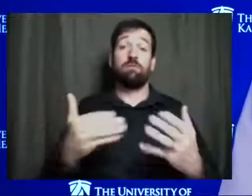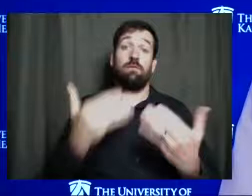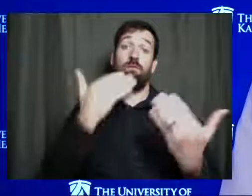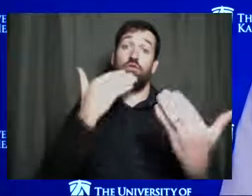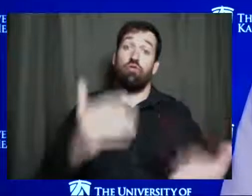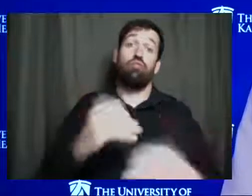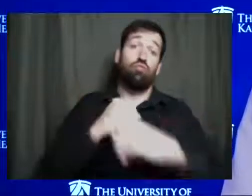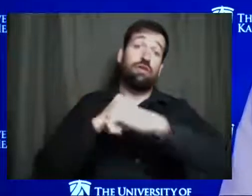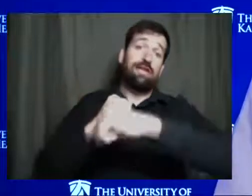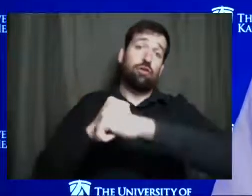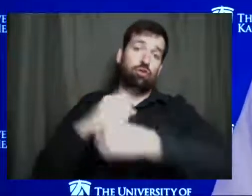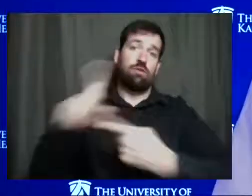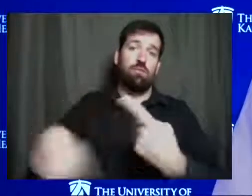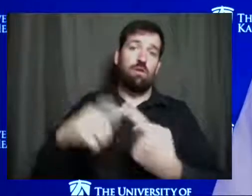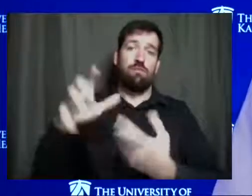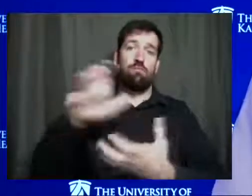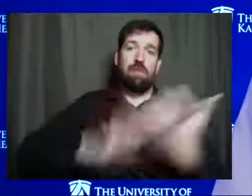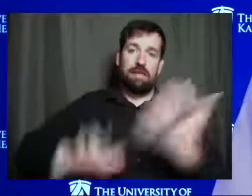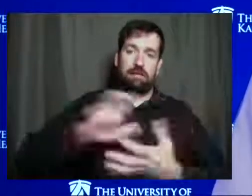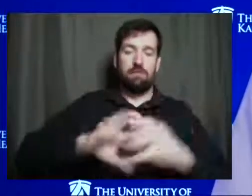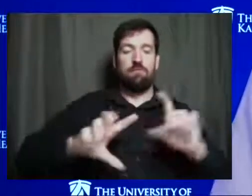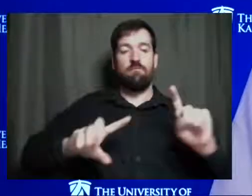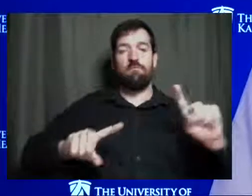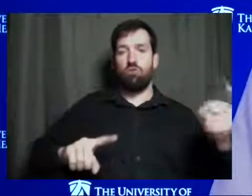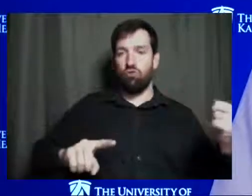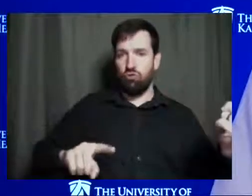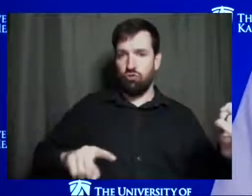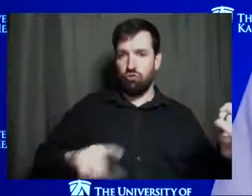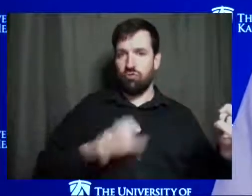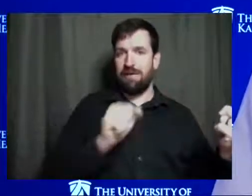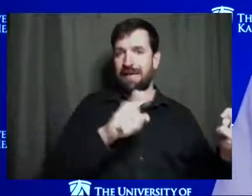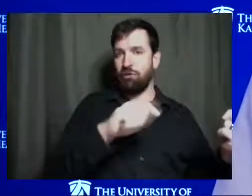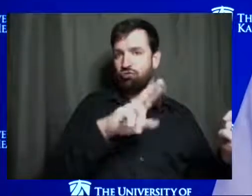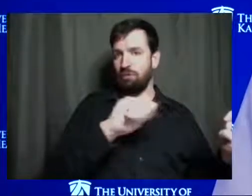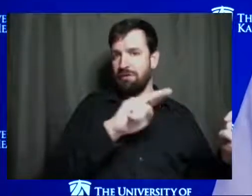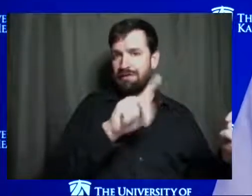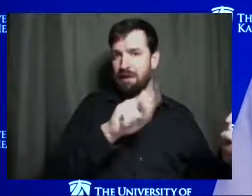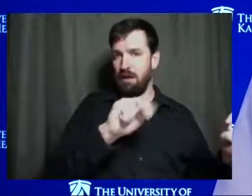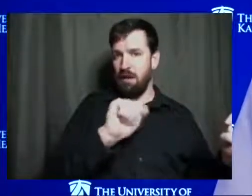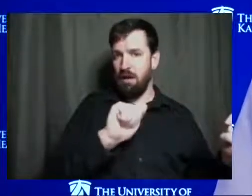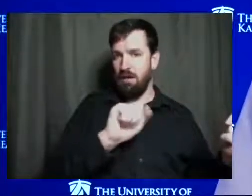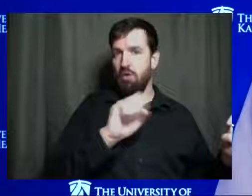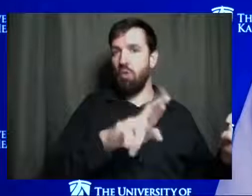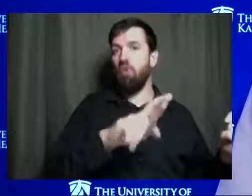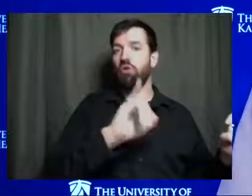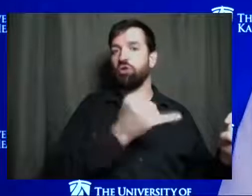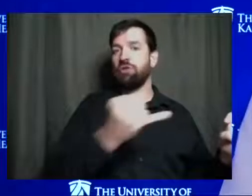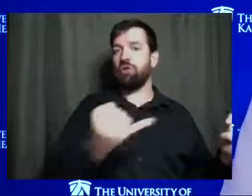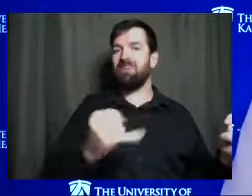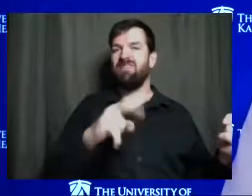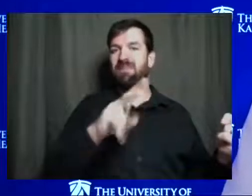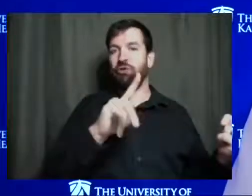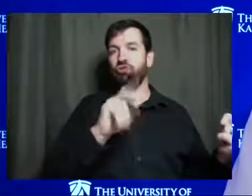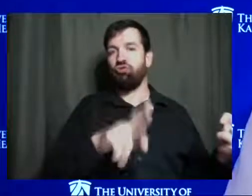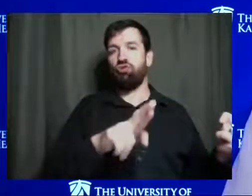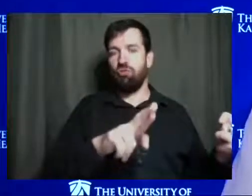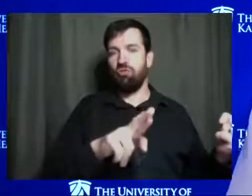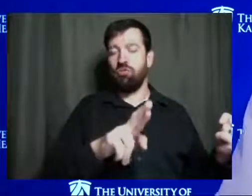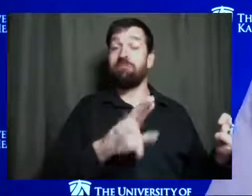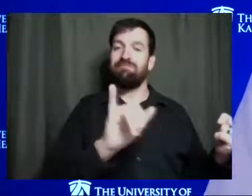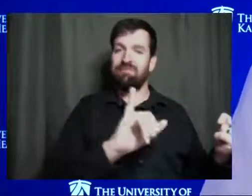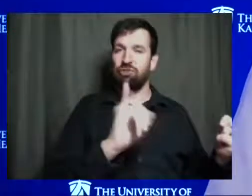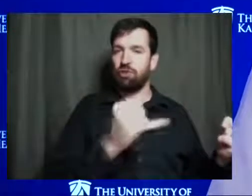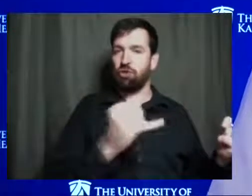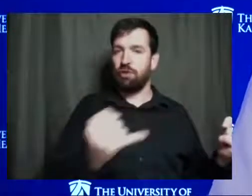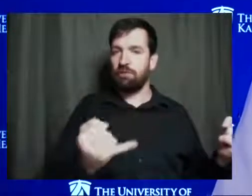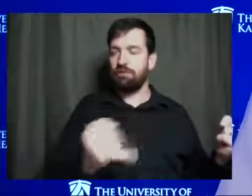when mixing that first AstraZeneca or adenovirus vector platform, which is like Johnson & Johnson,